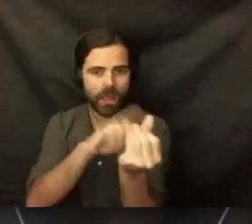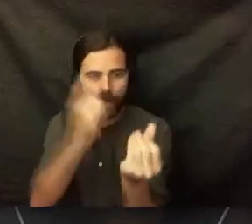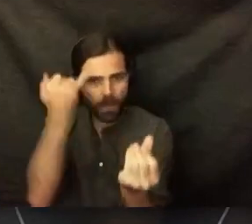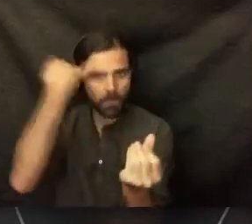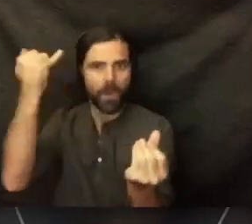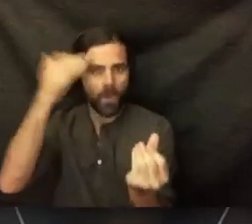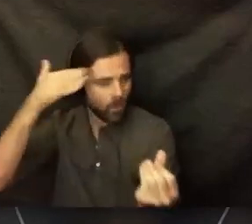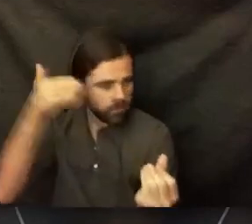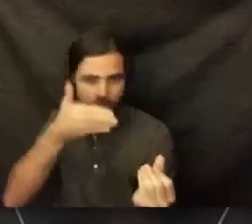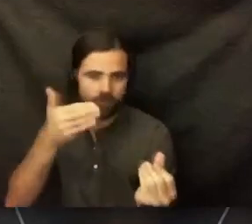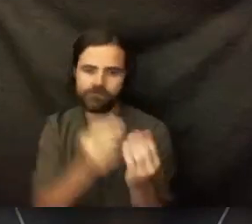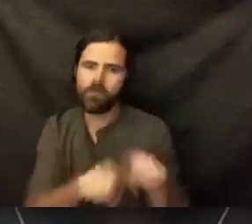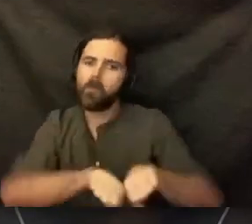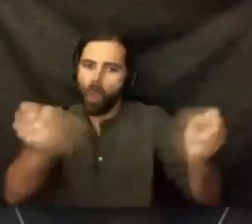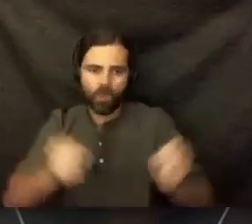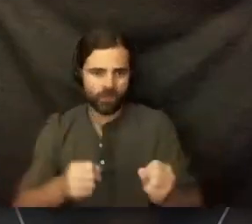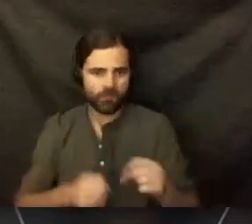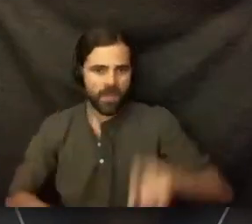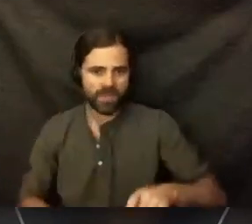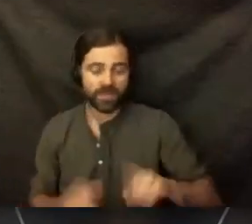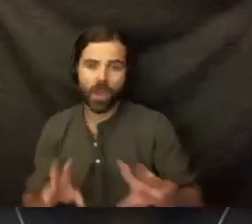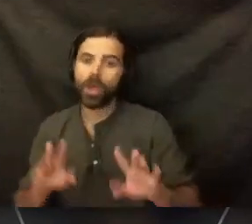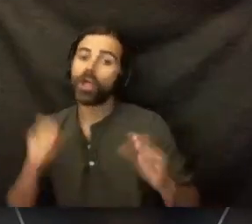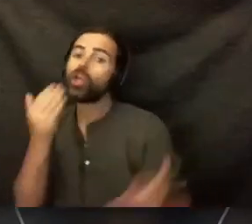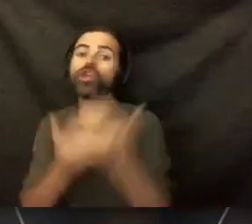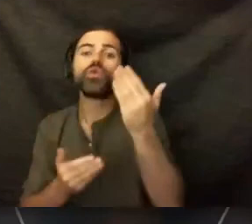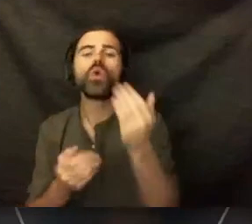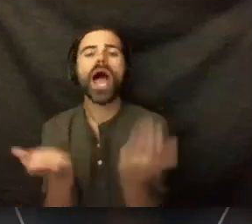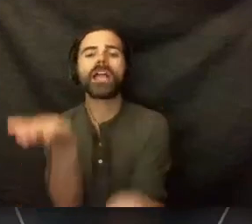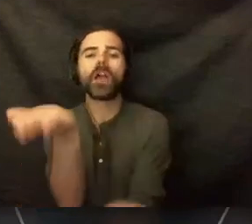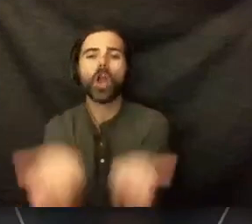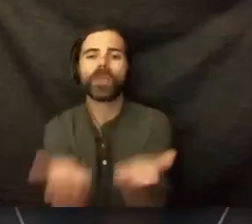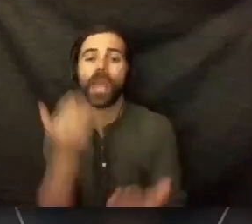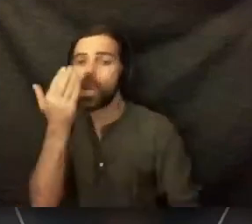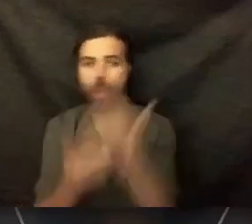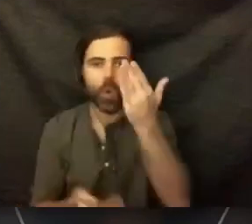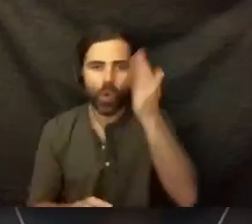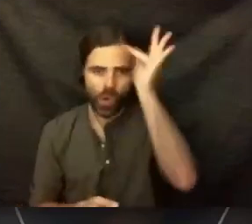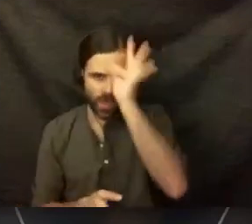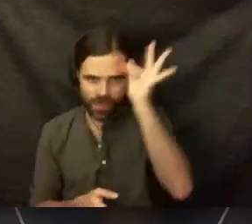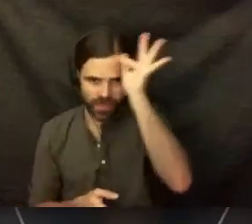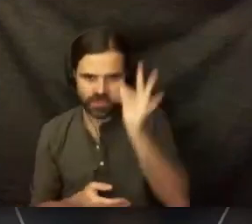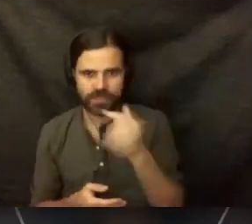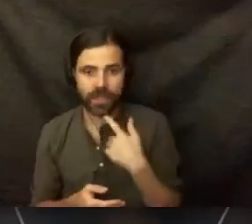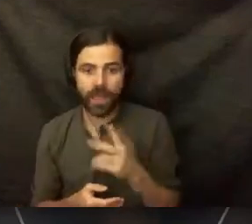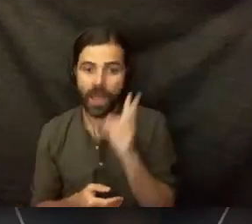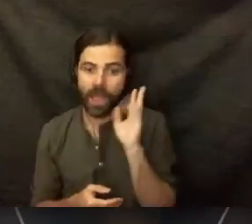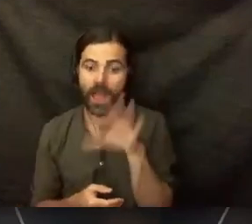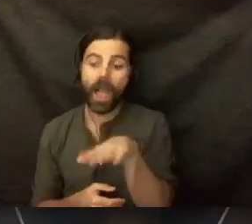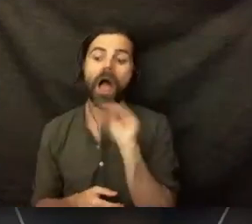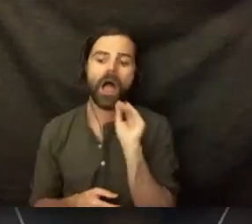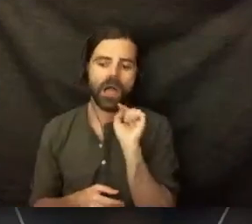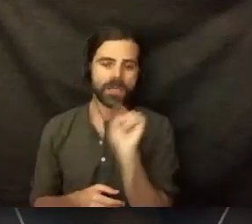So there's a construction of a new economy and a new thesis which starts from understanding the scale of the problem back down, as opposed